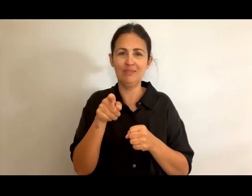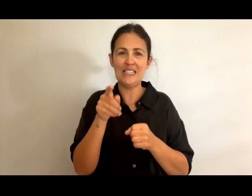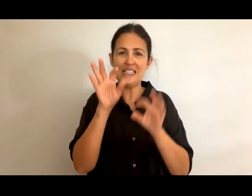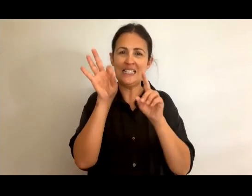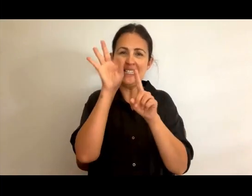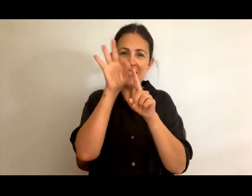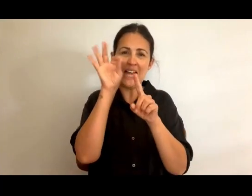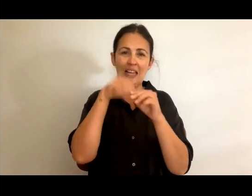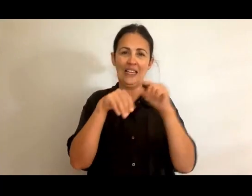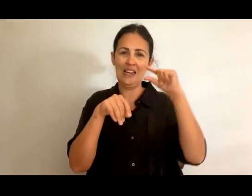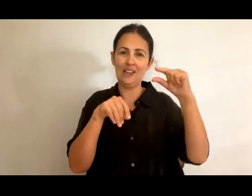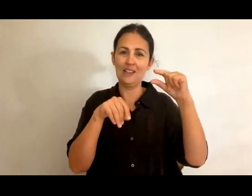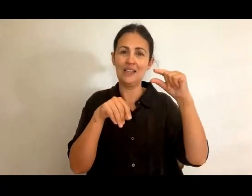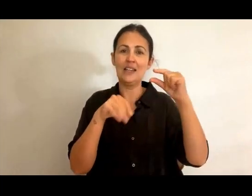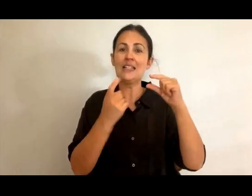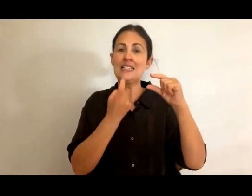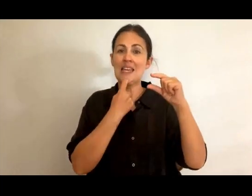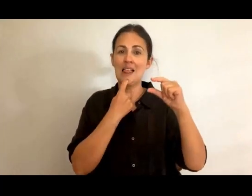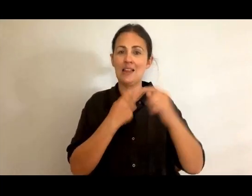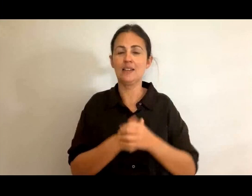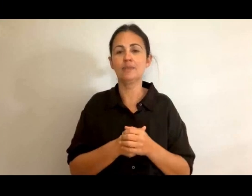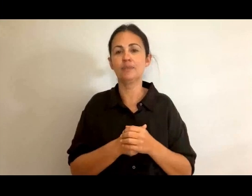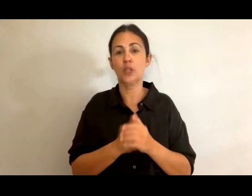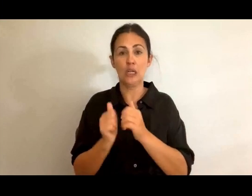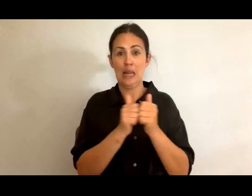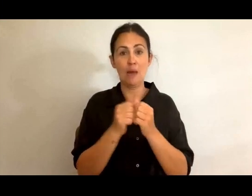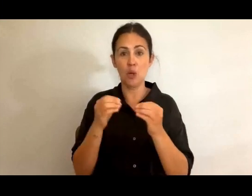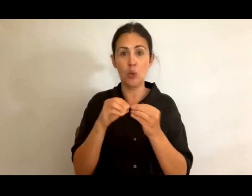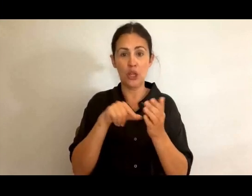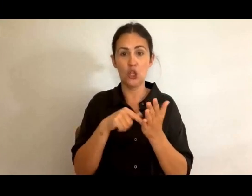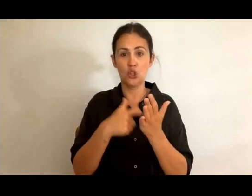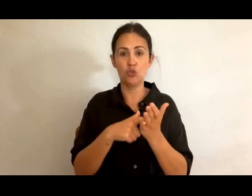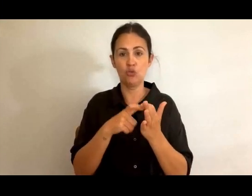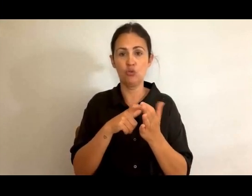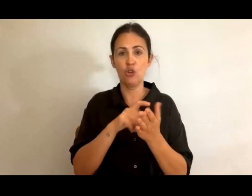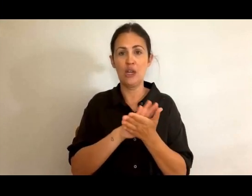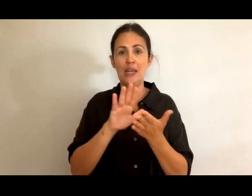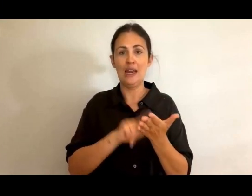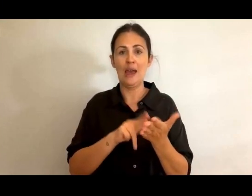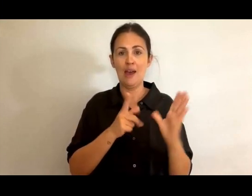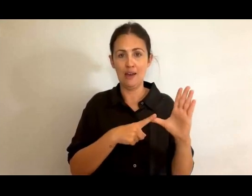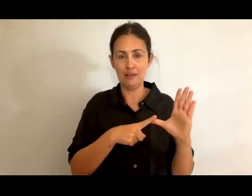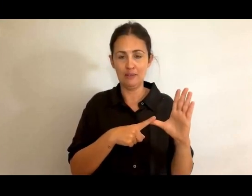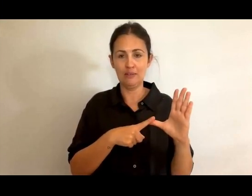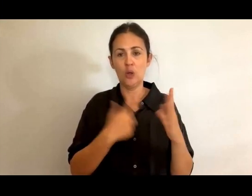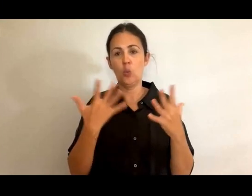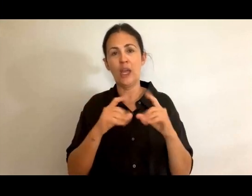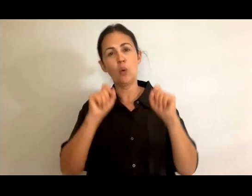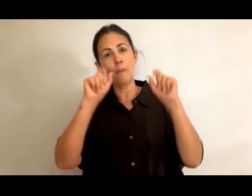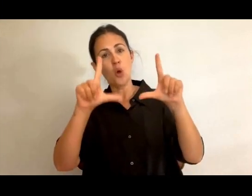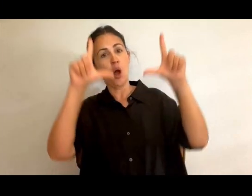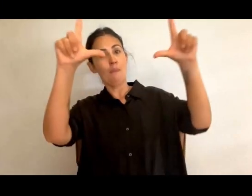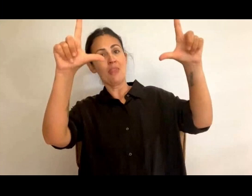This project was collaborated with Trina about how to, the position of it, whether it goes up on a wall, whether it